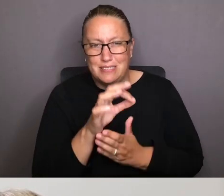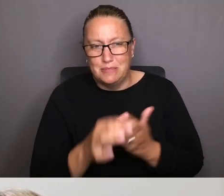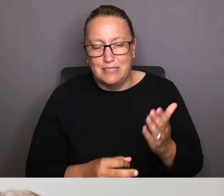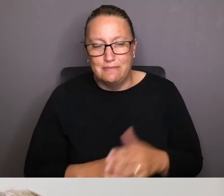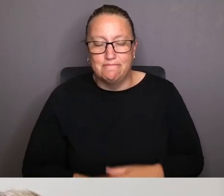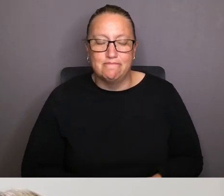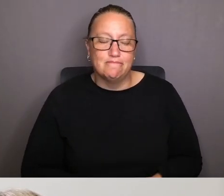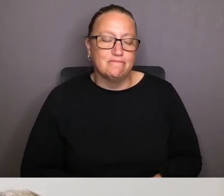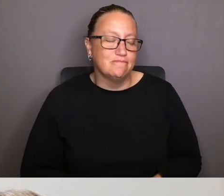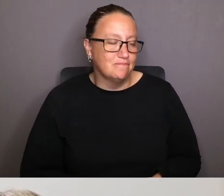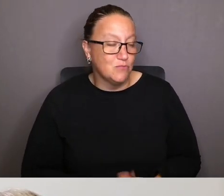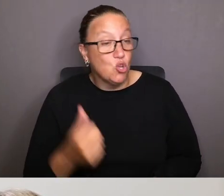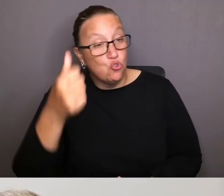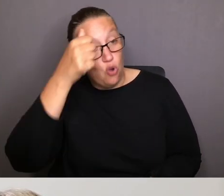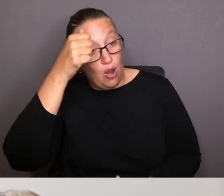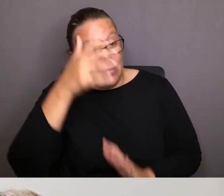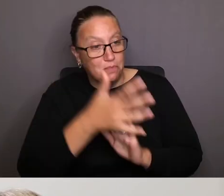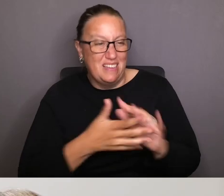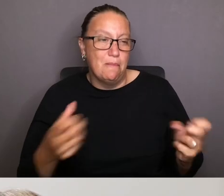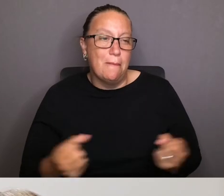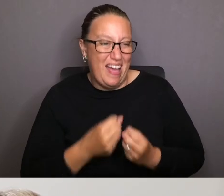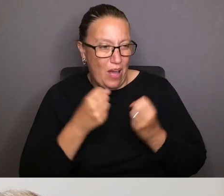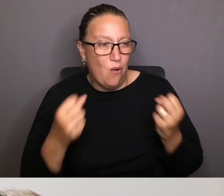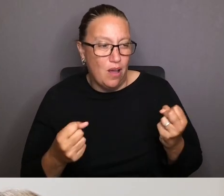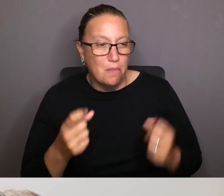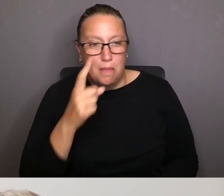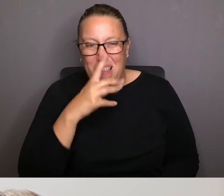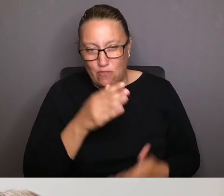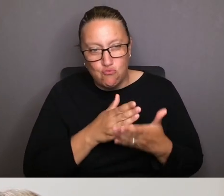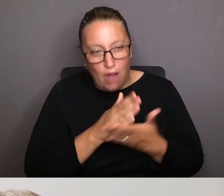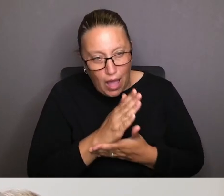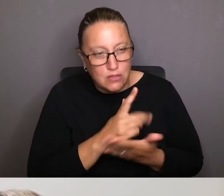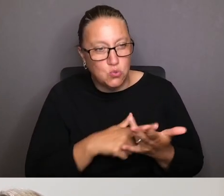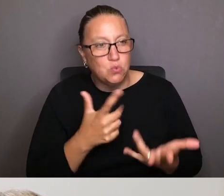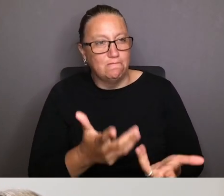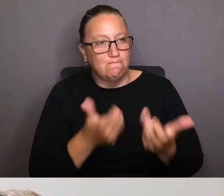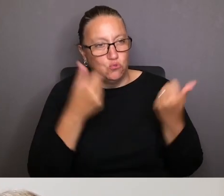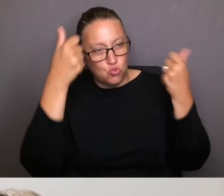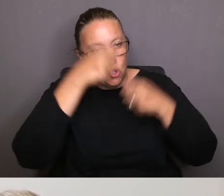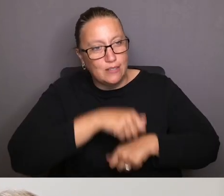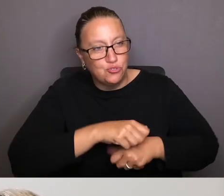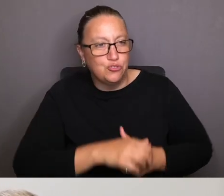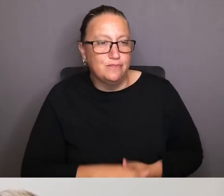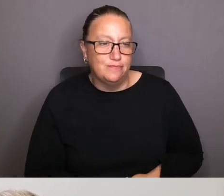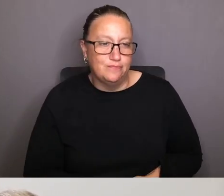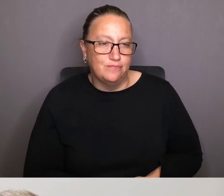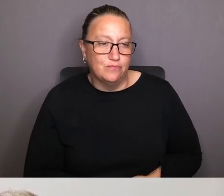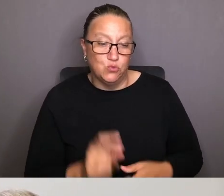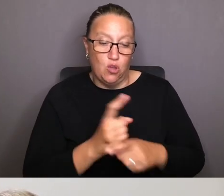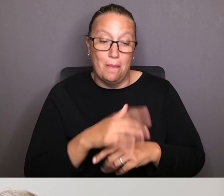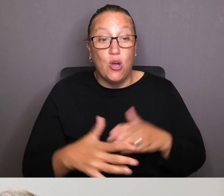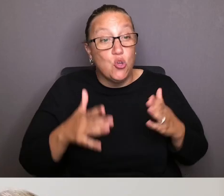just because you might be taking a contraceptive, it doesn't stop sexual diseases and things like that.